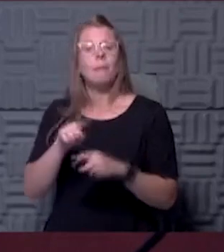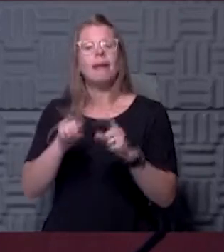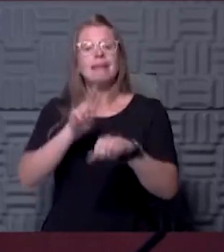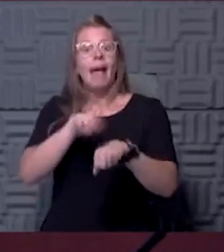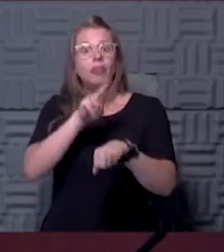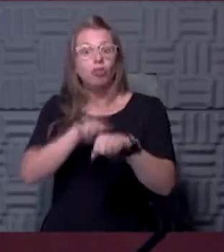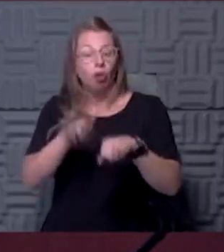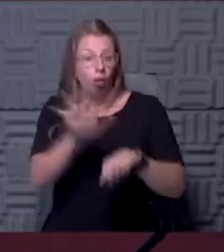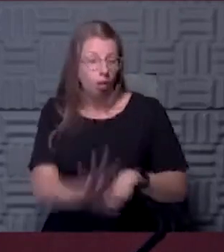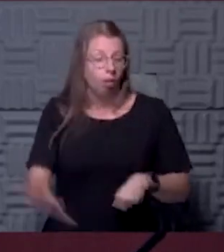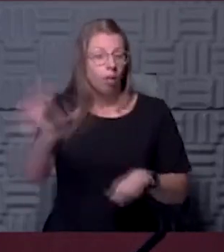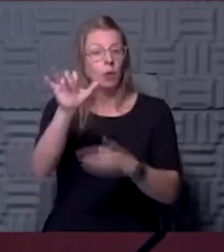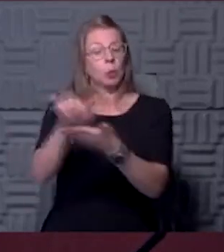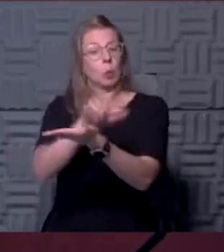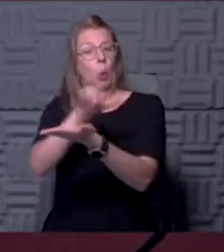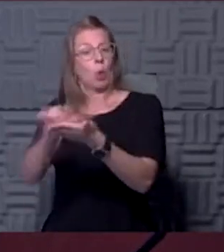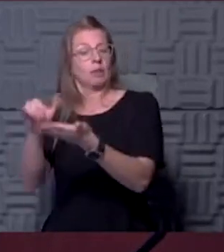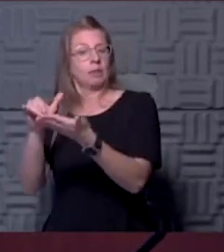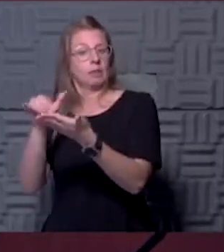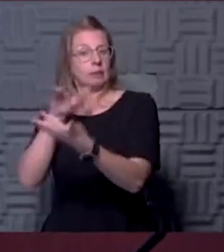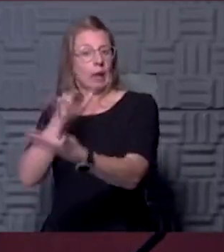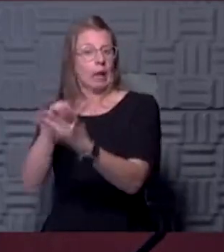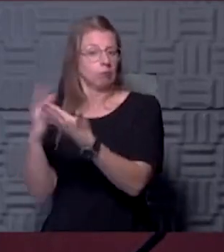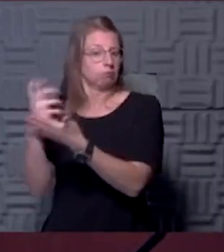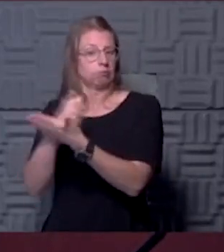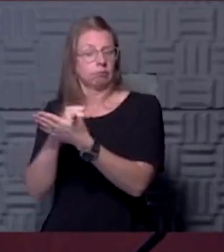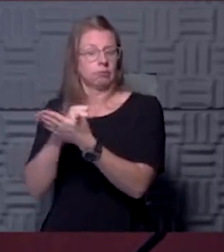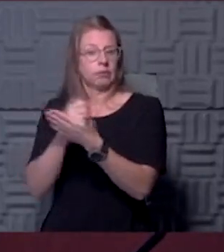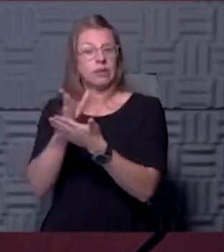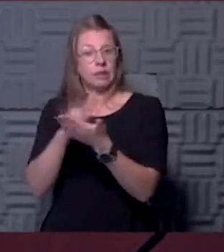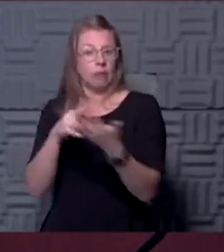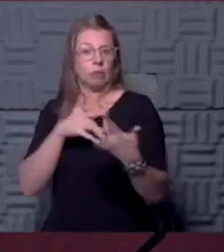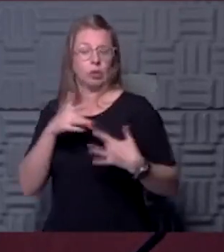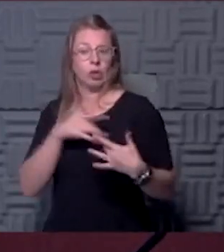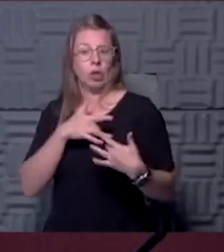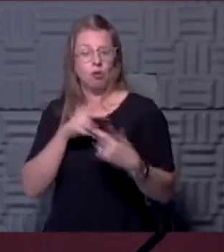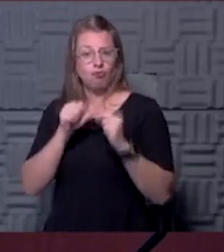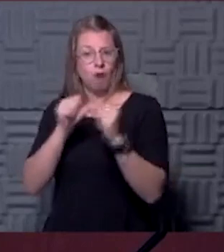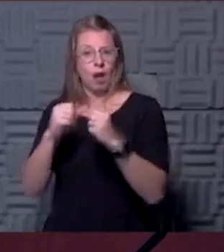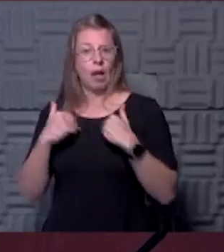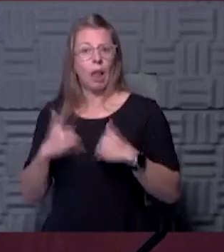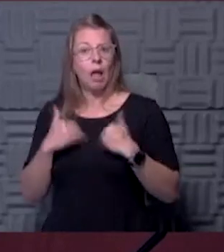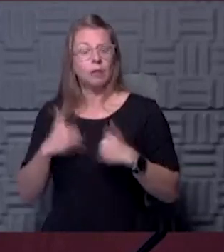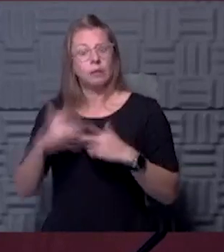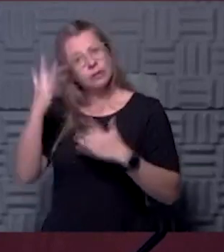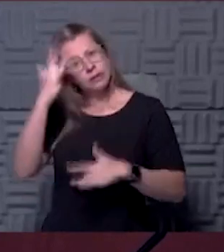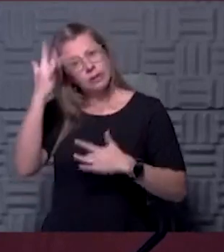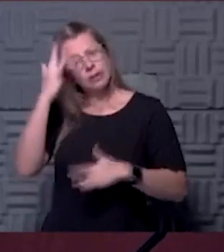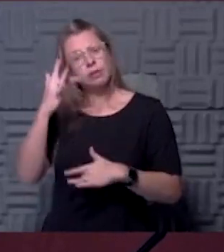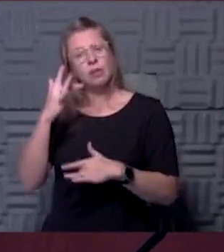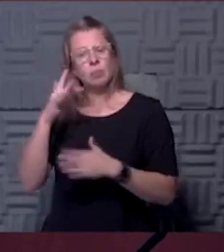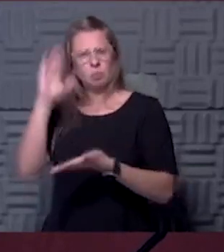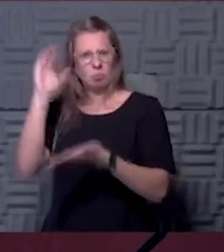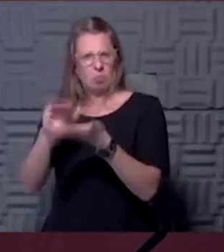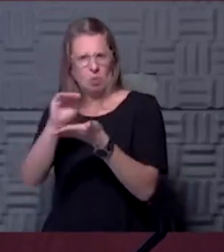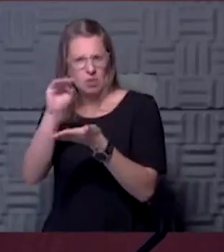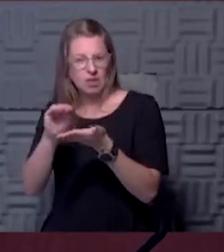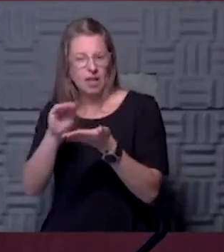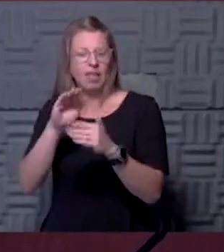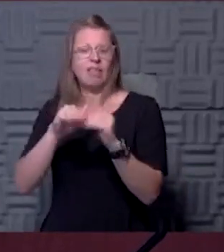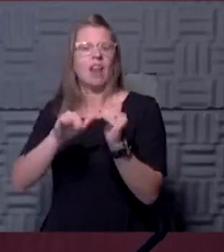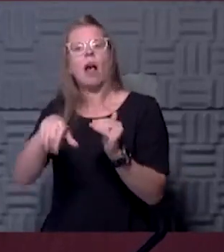look for people in New York, and so there are some concerns about chronic lung disease, maybe a smaller percentage than some of the other